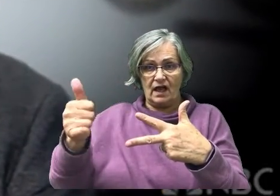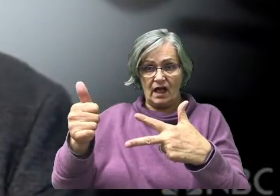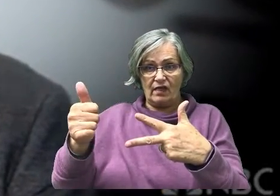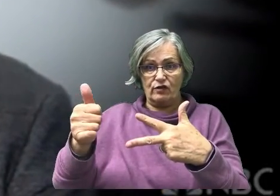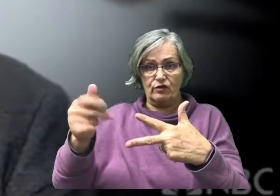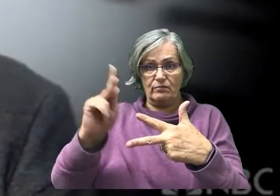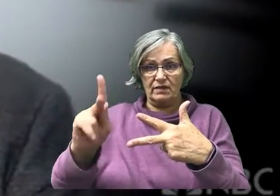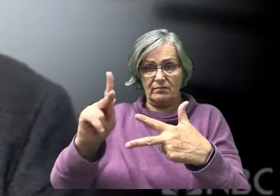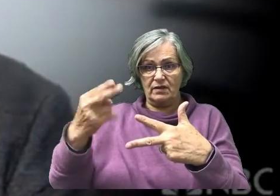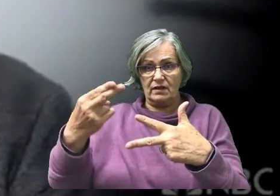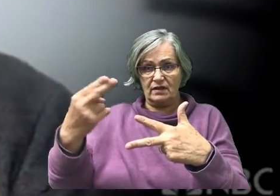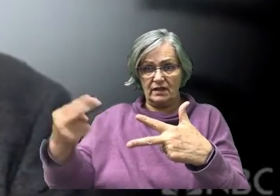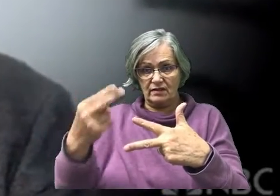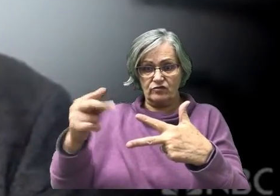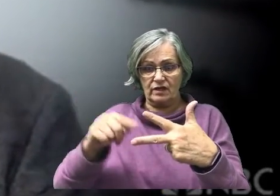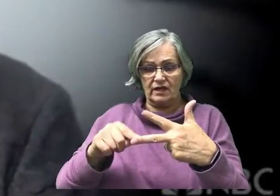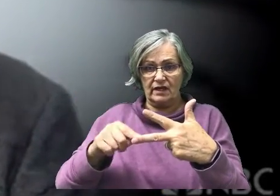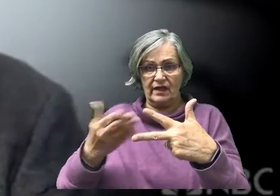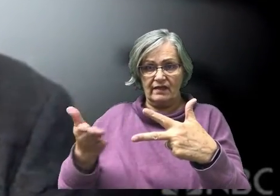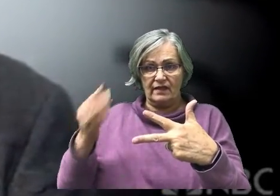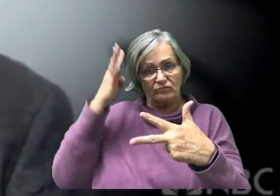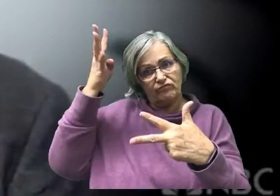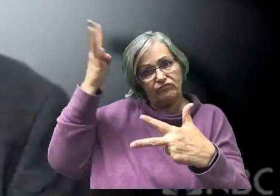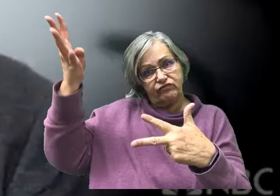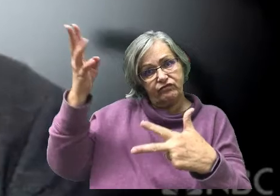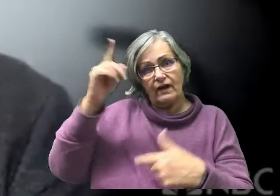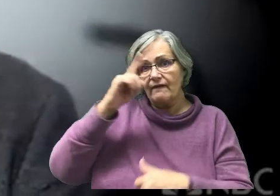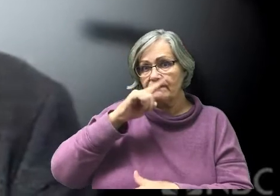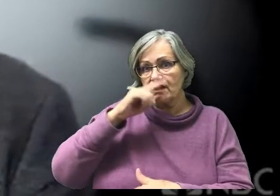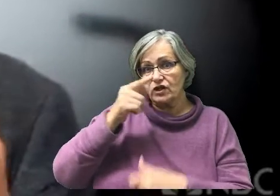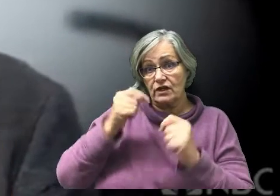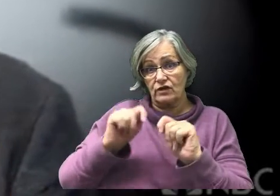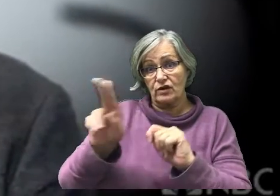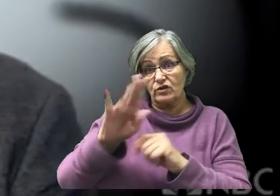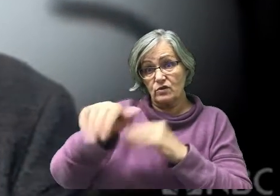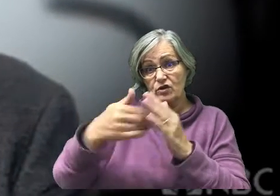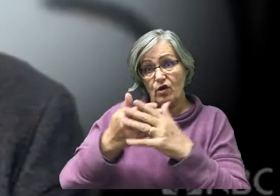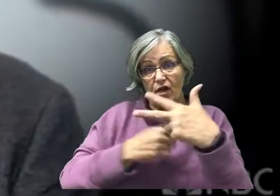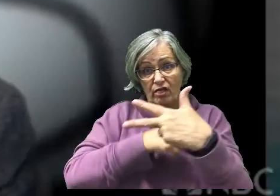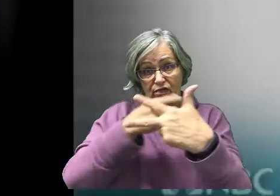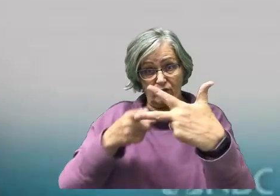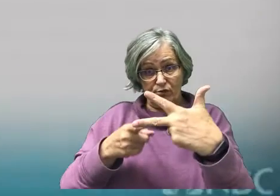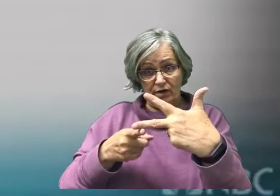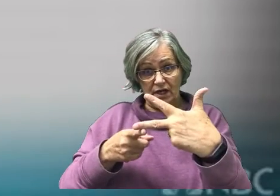to other people, that's called history, and things that you make up, which is called fiction. And I try to use all